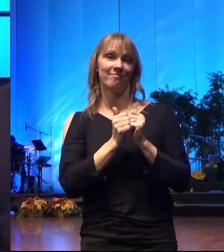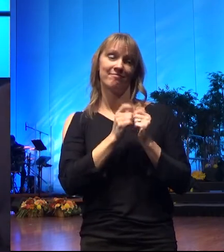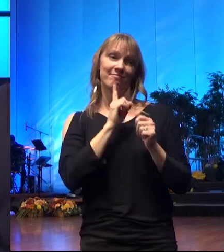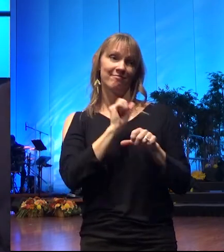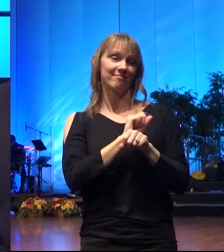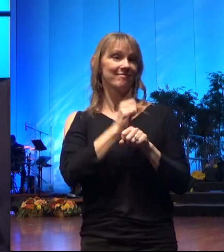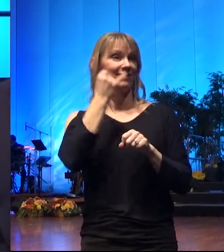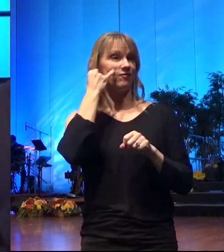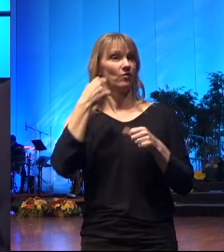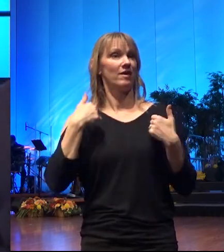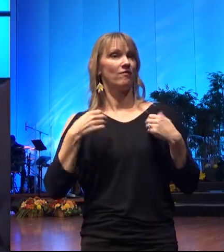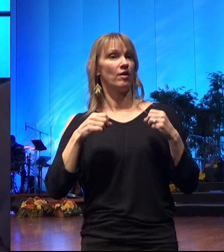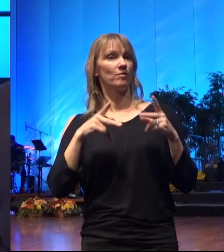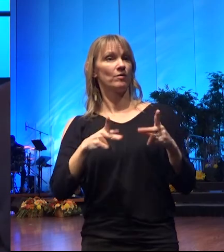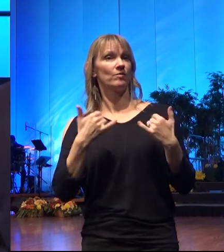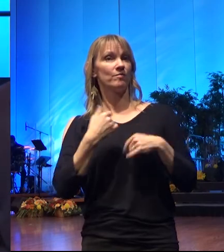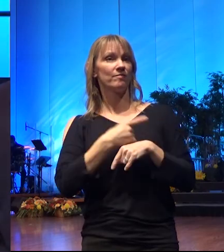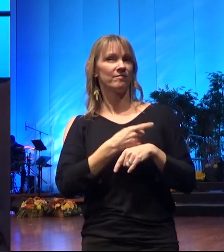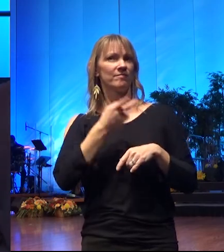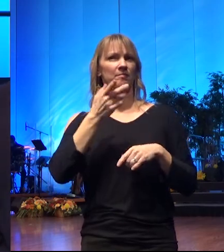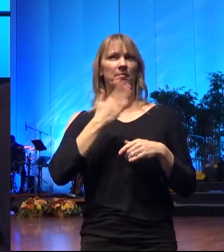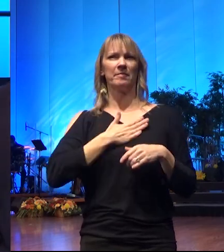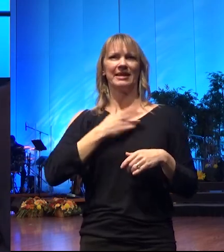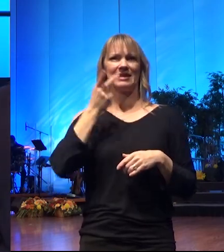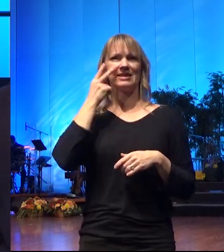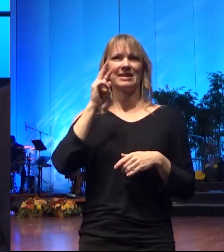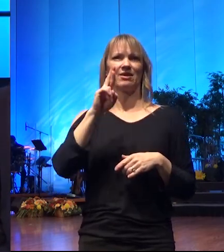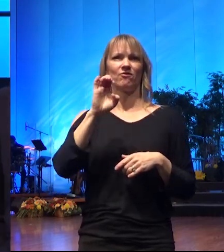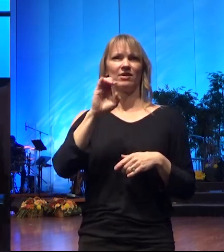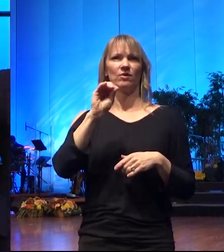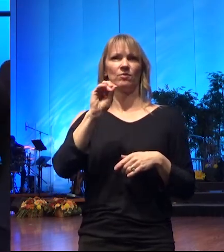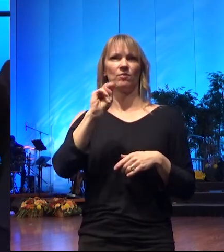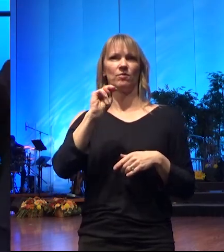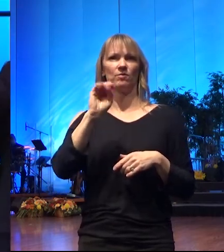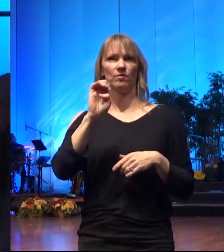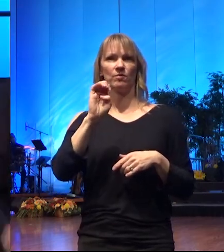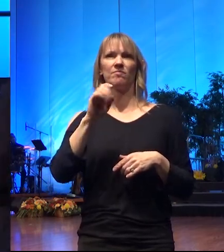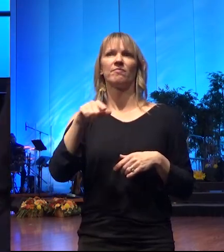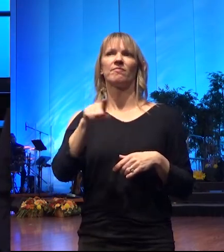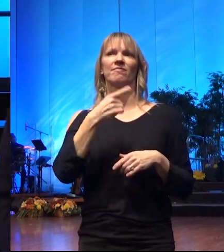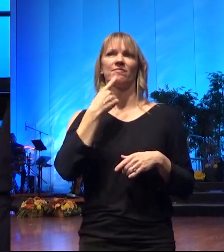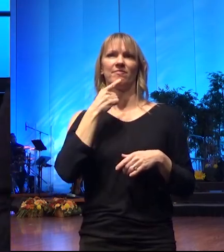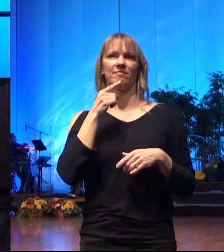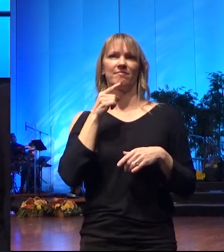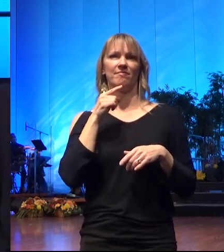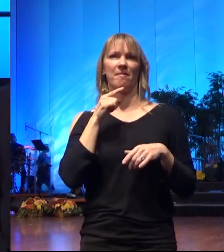Lovingly mocking his good friend Scott. You'll have to check it out.